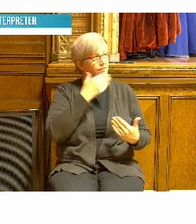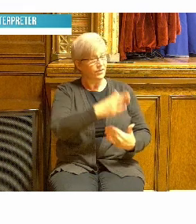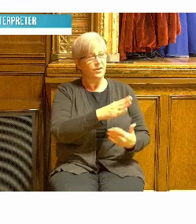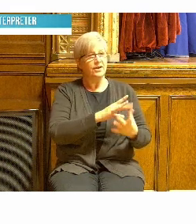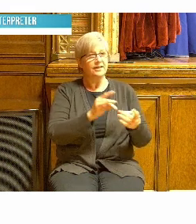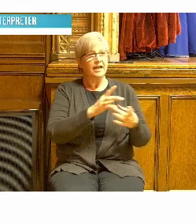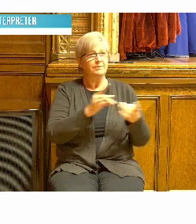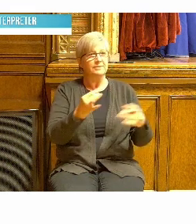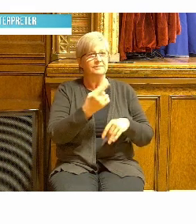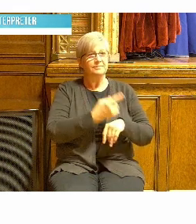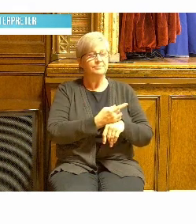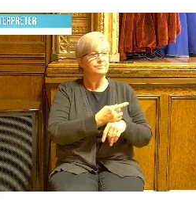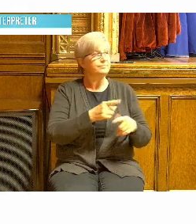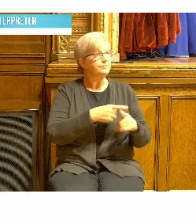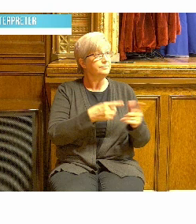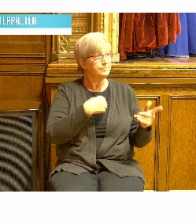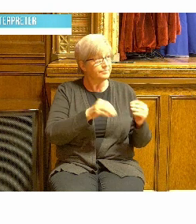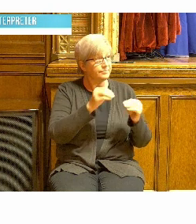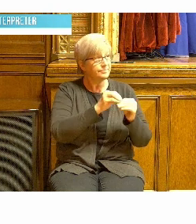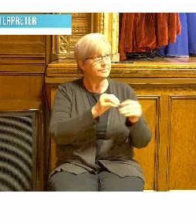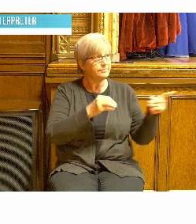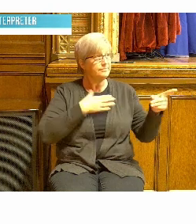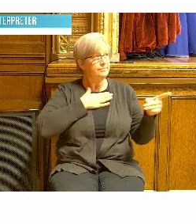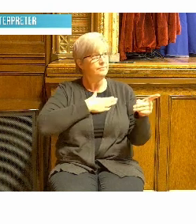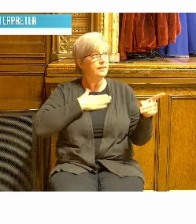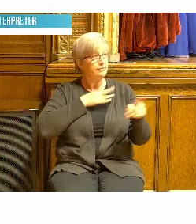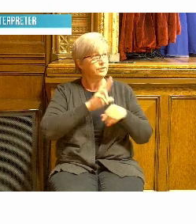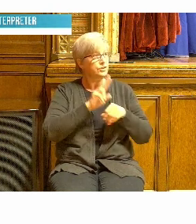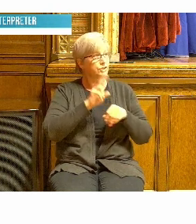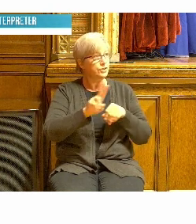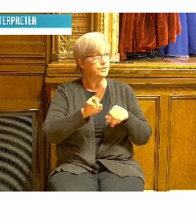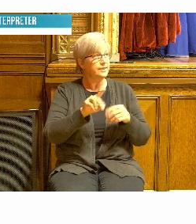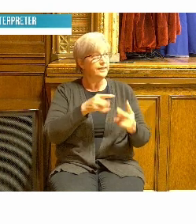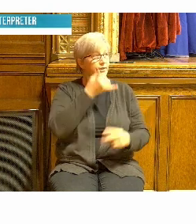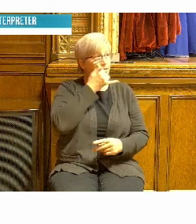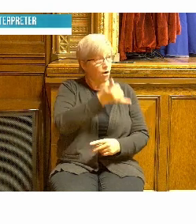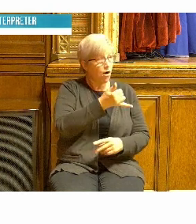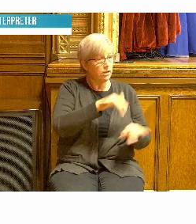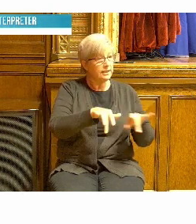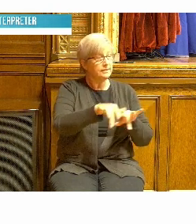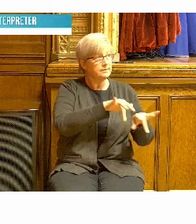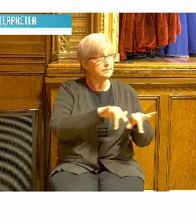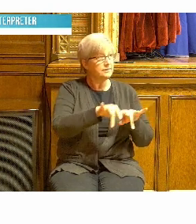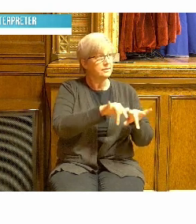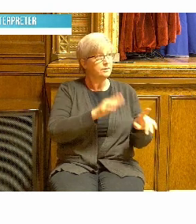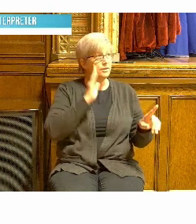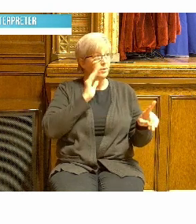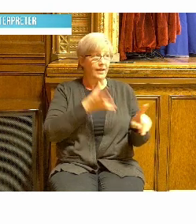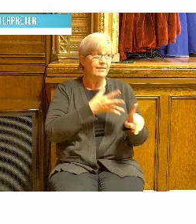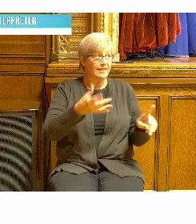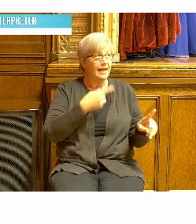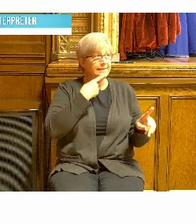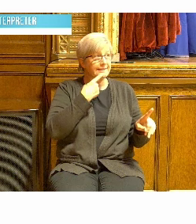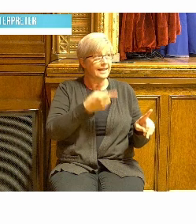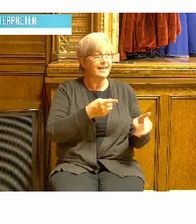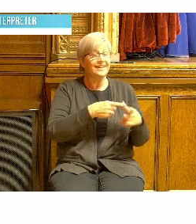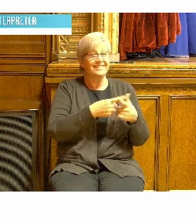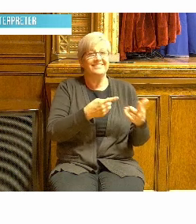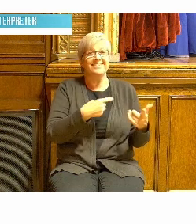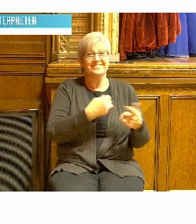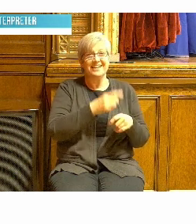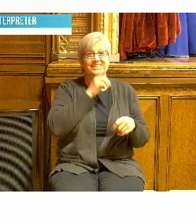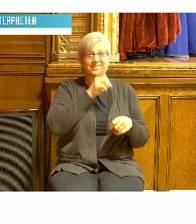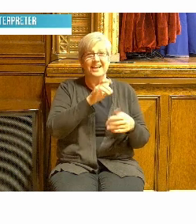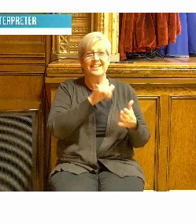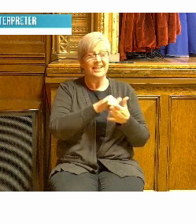your testimony. And if you have more, please use the call-in number, because we know you have a lot to say, and we want to make